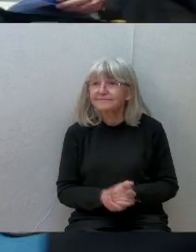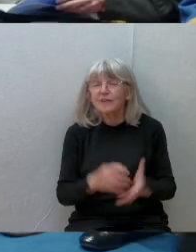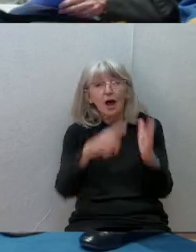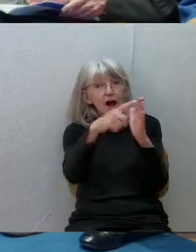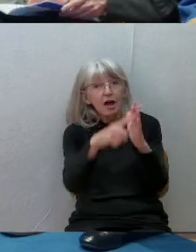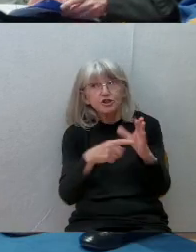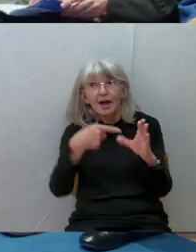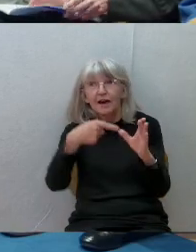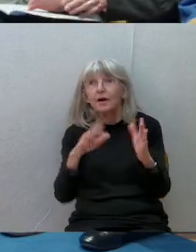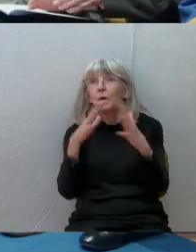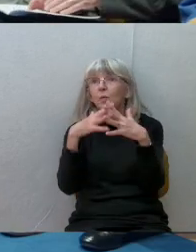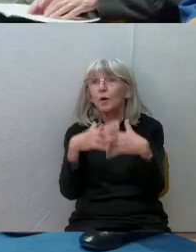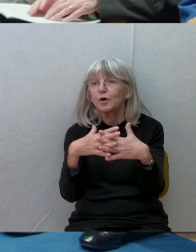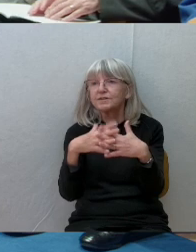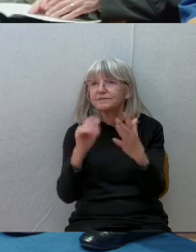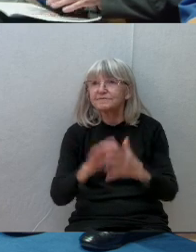Jack Ward.